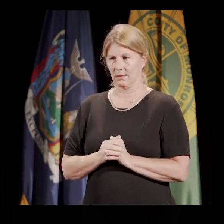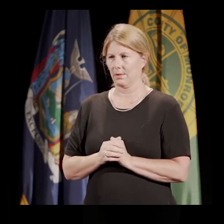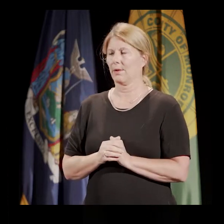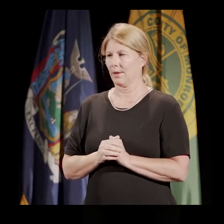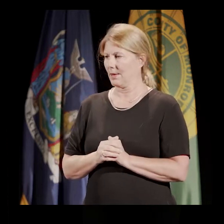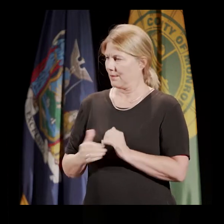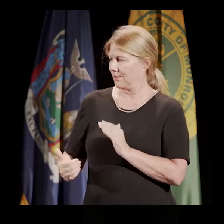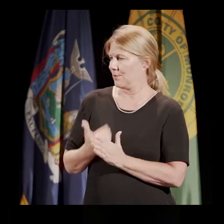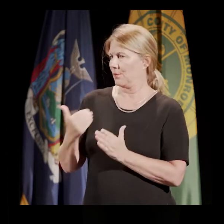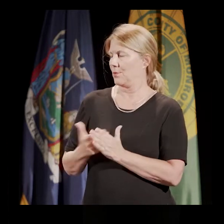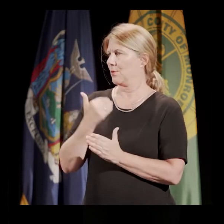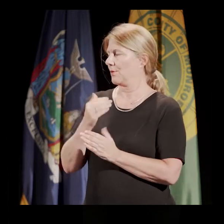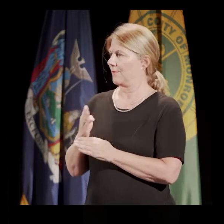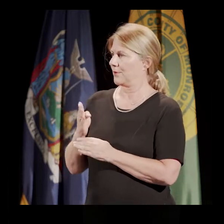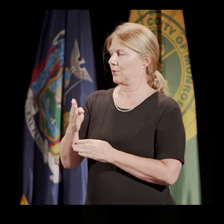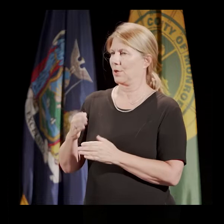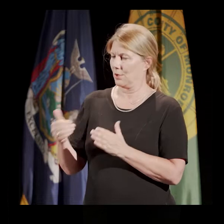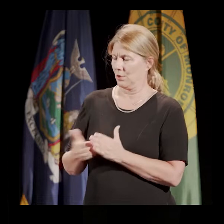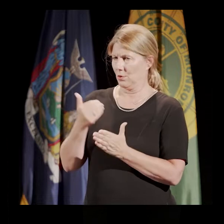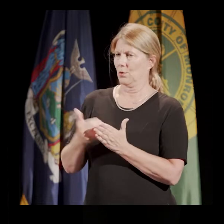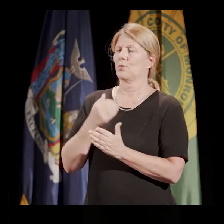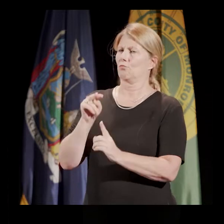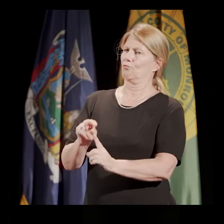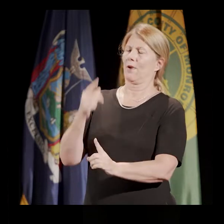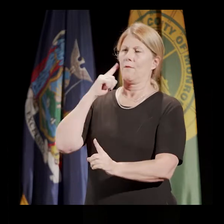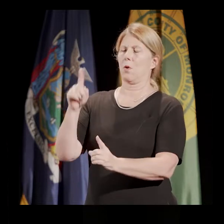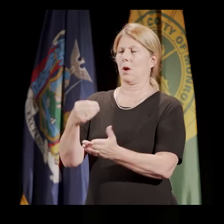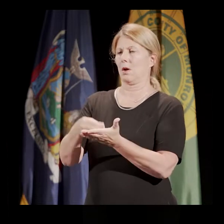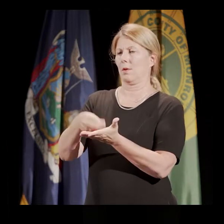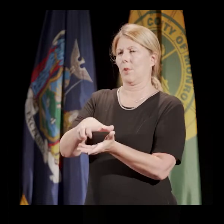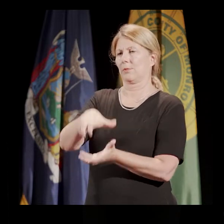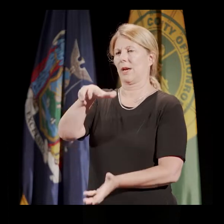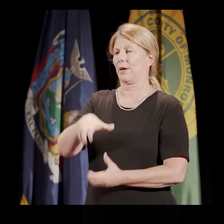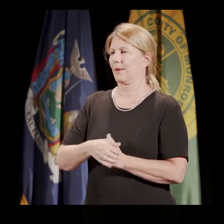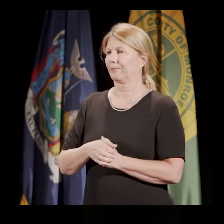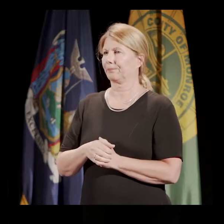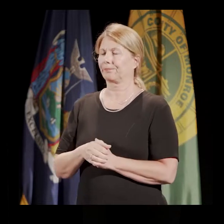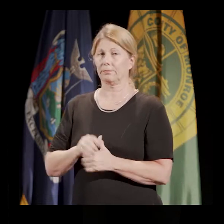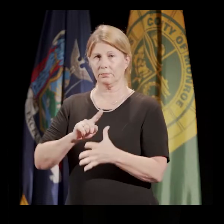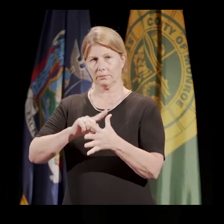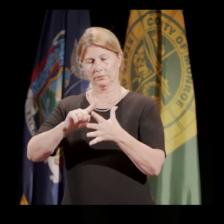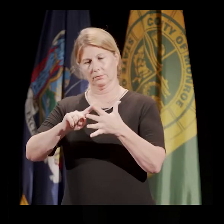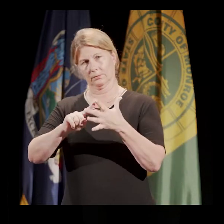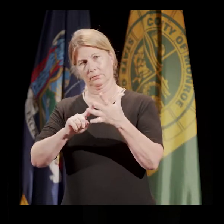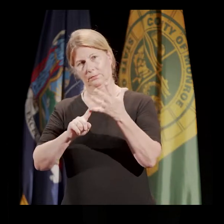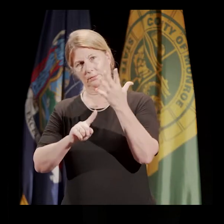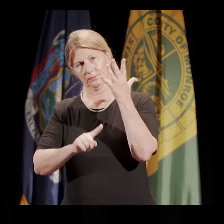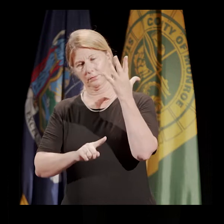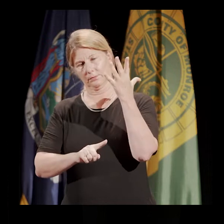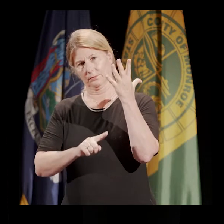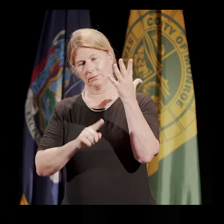the nutrients of prosperity. If we focus on those 6 things, Rochester